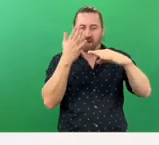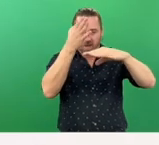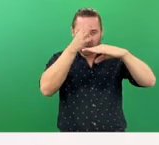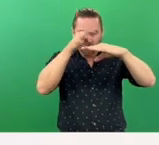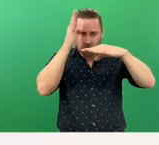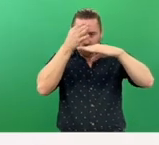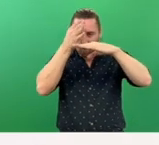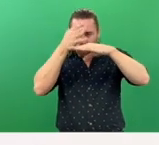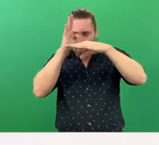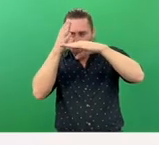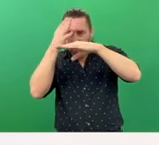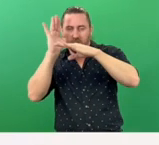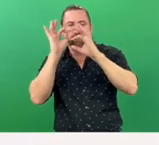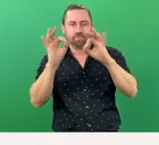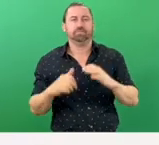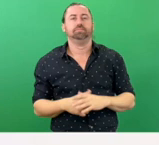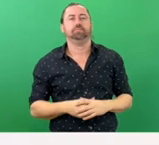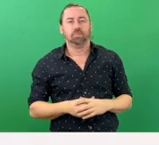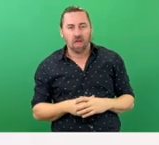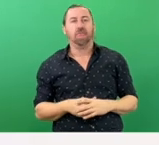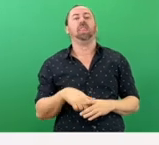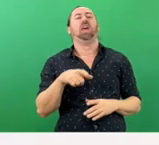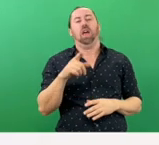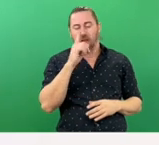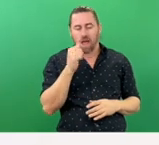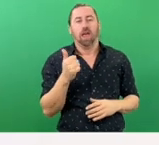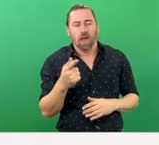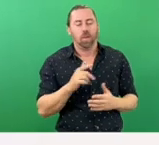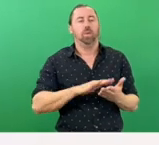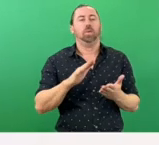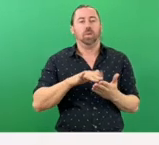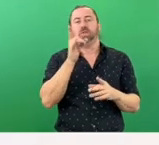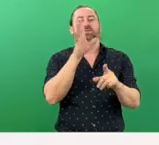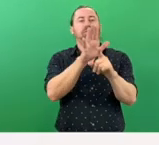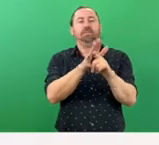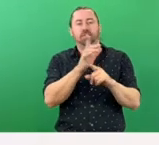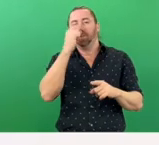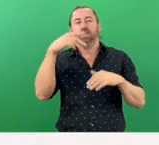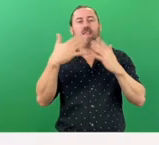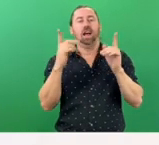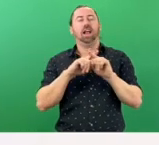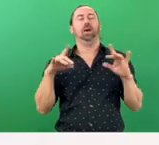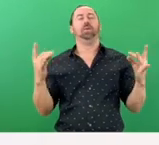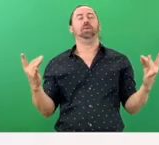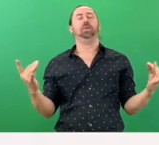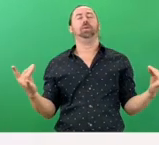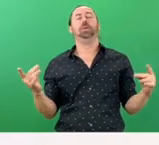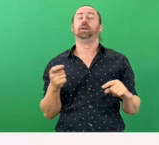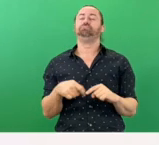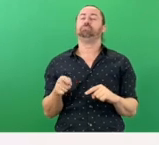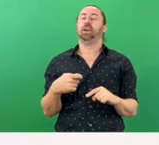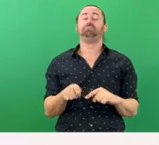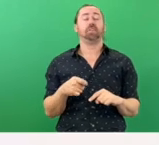to get. And then you can go through and you can just meditate and go through and sharpen all of your pencils. Put a nice point onto all of your